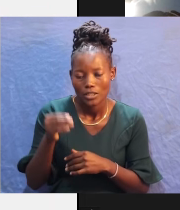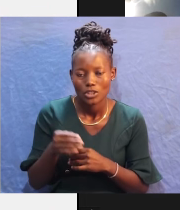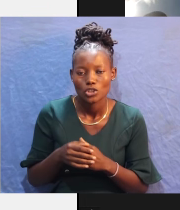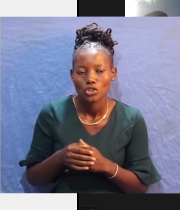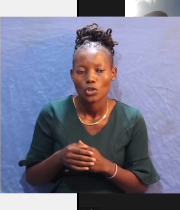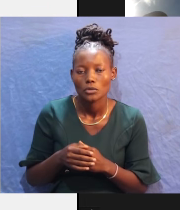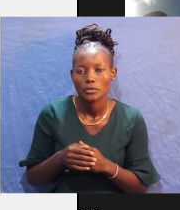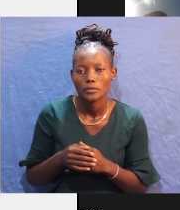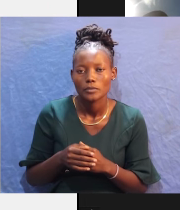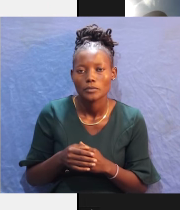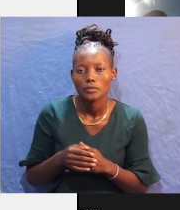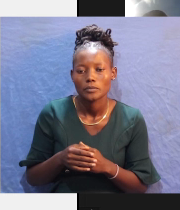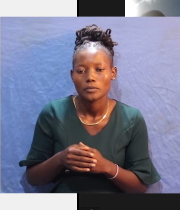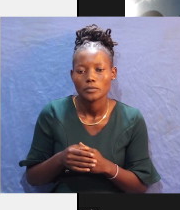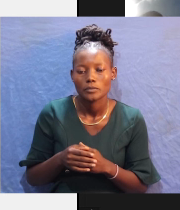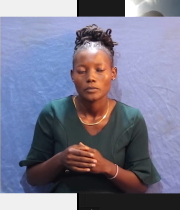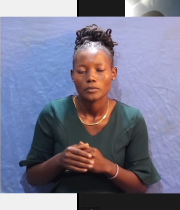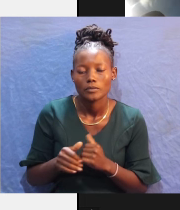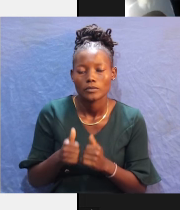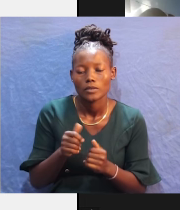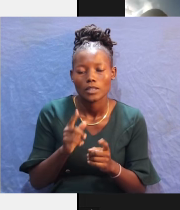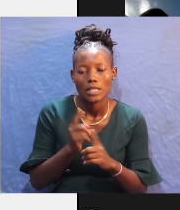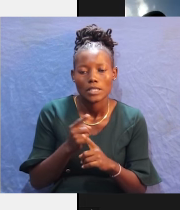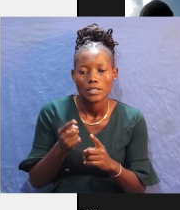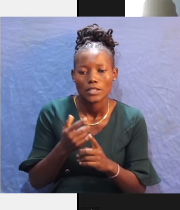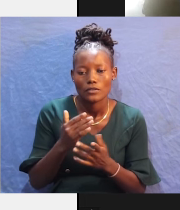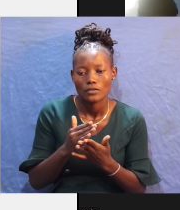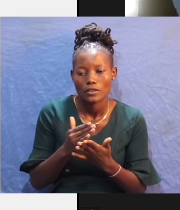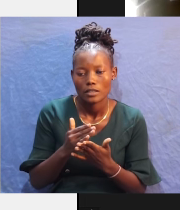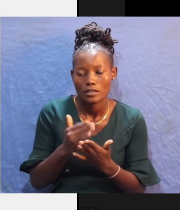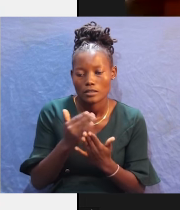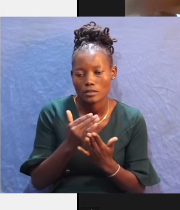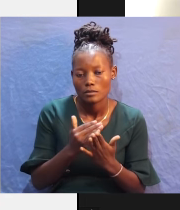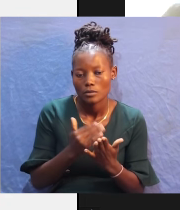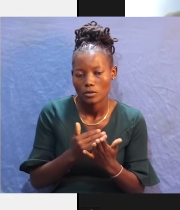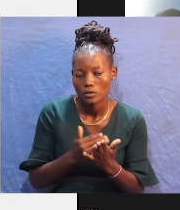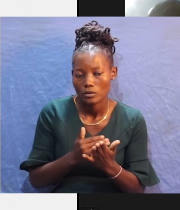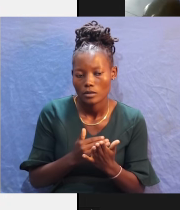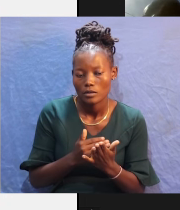here into these two categories, which are sport plus and plus sport.